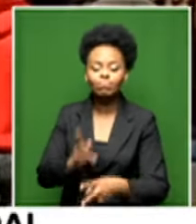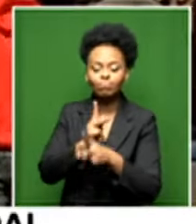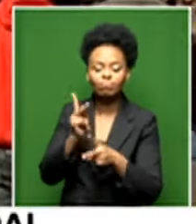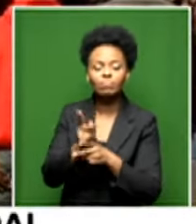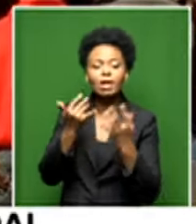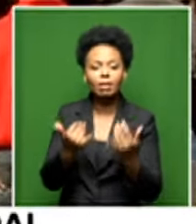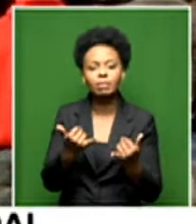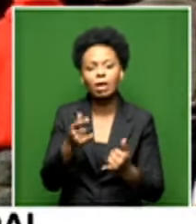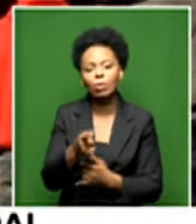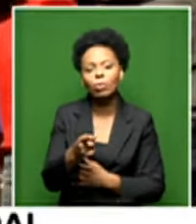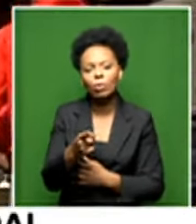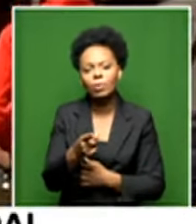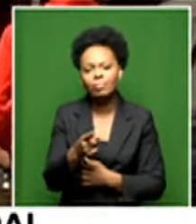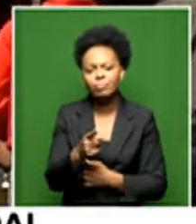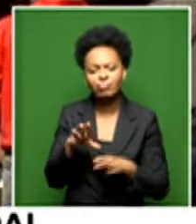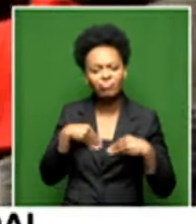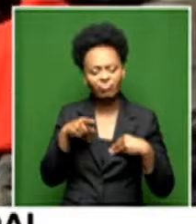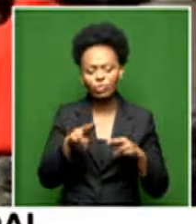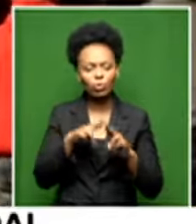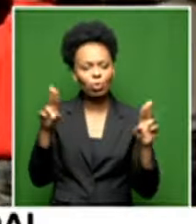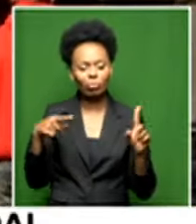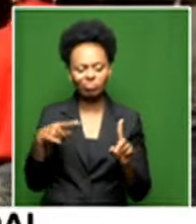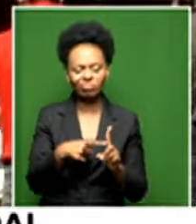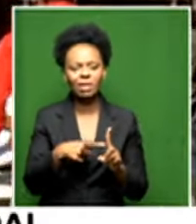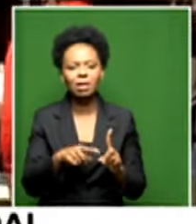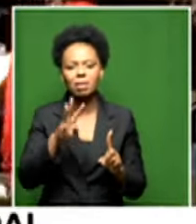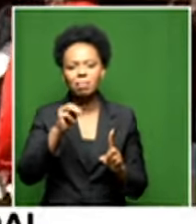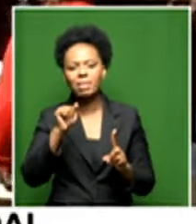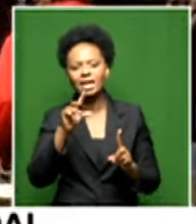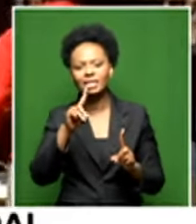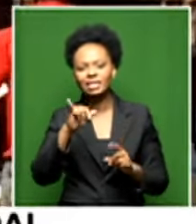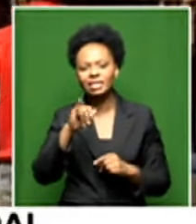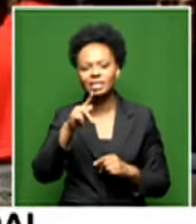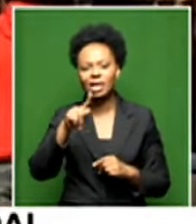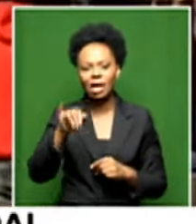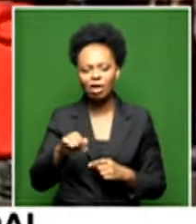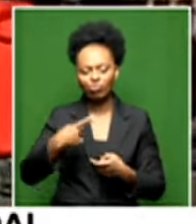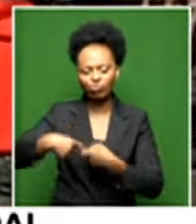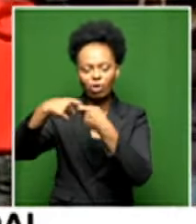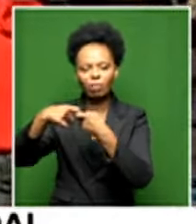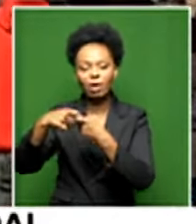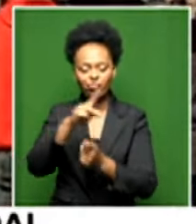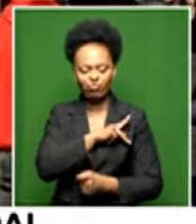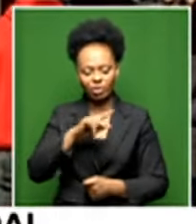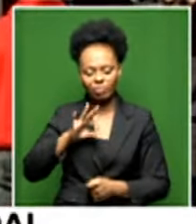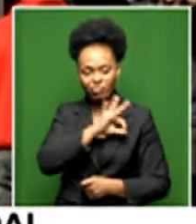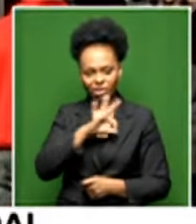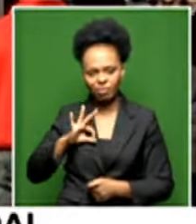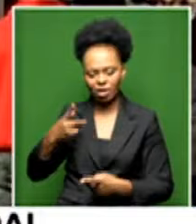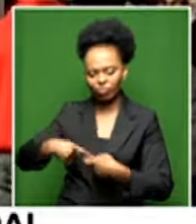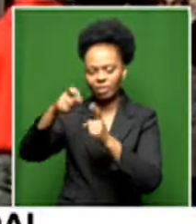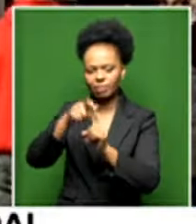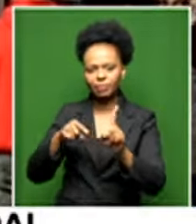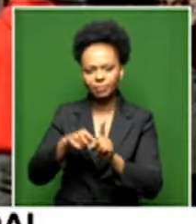is not in fact a BCom. Mr. Madikizela has been suspended by the Premier of the province while the province does an